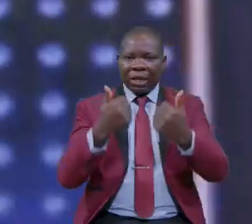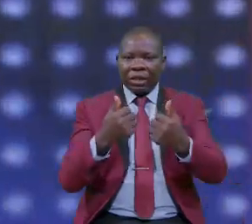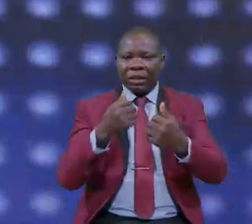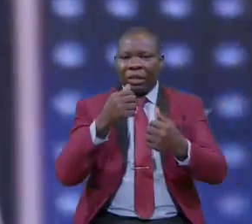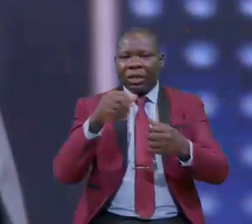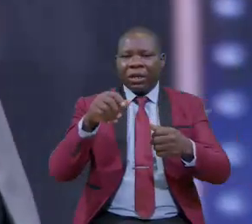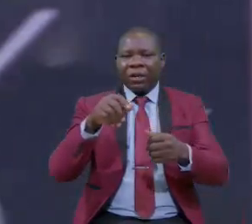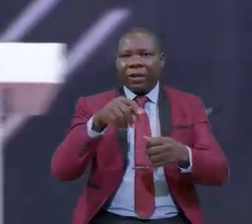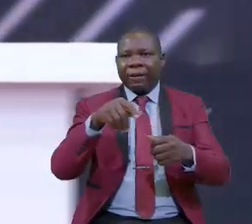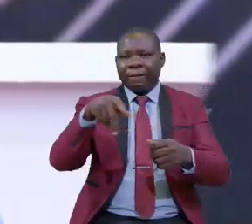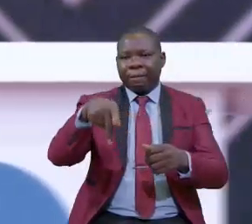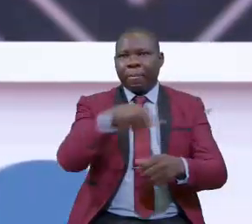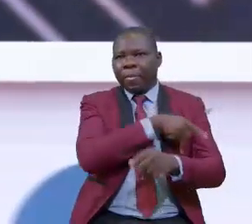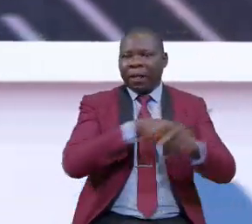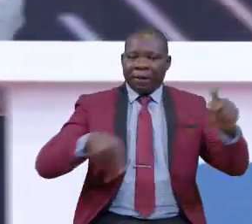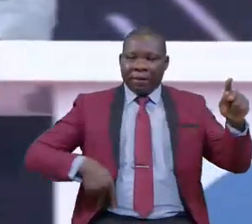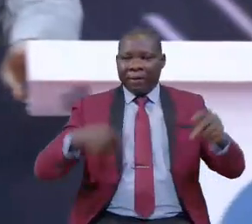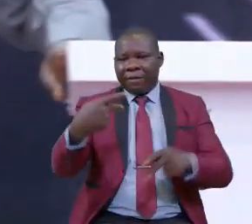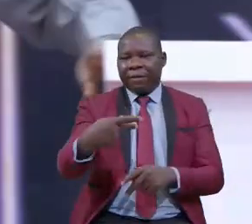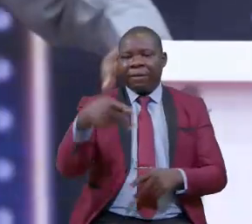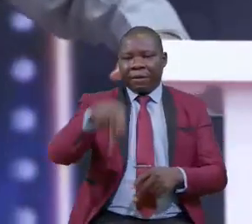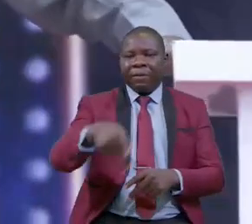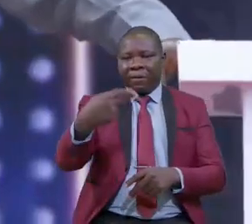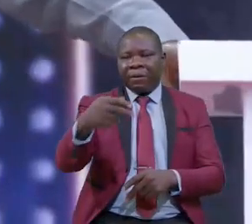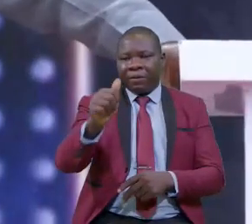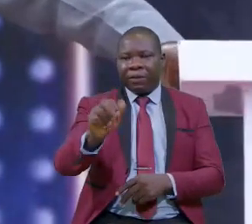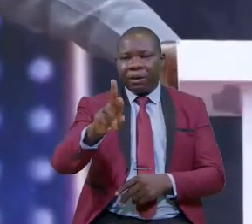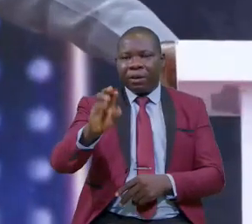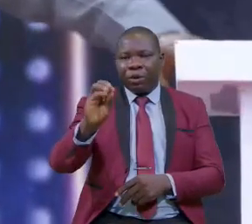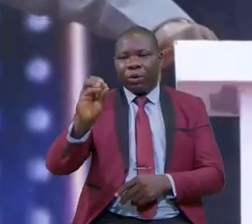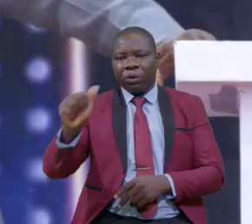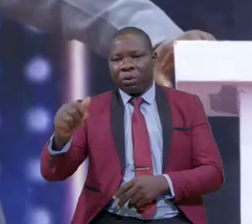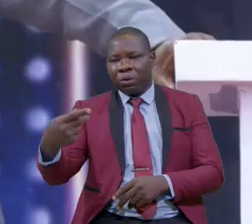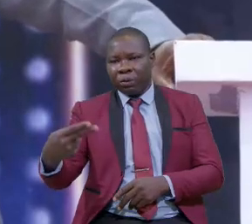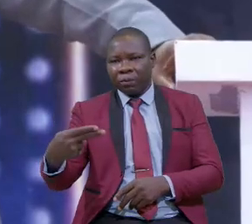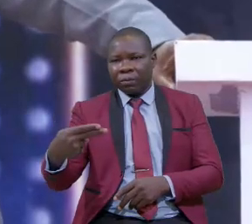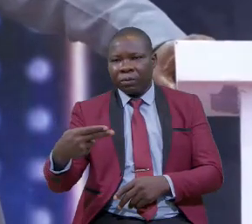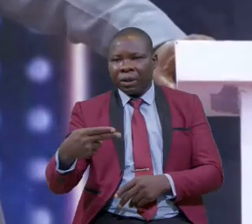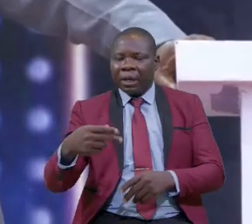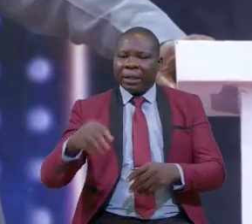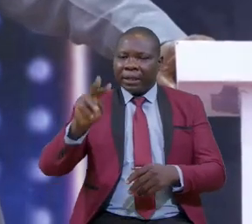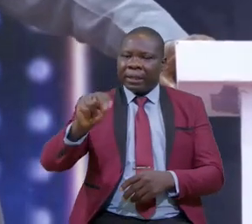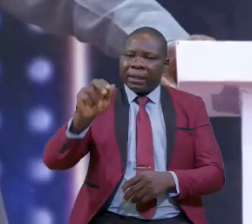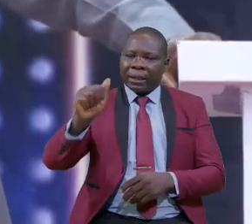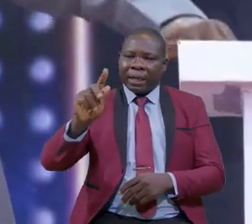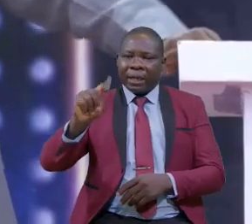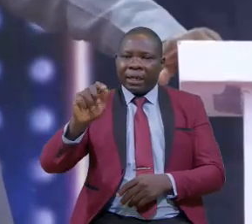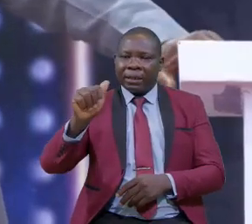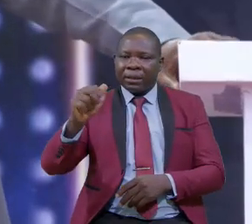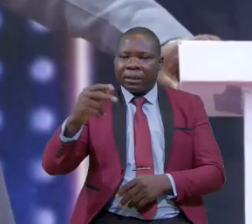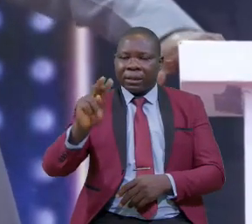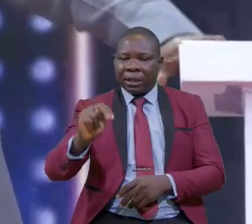Nathan to confront David. And then we have the prophet Micaiah, that